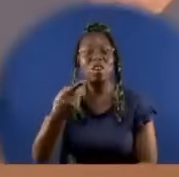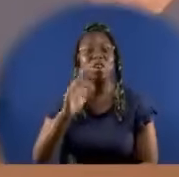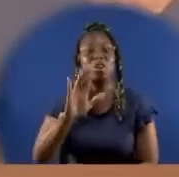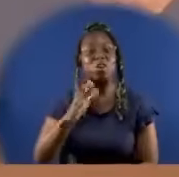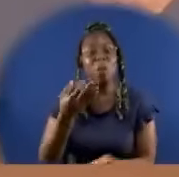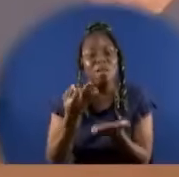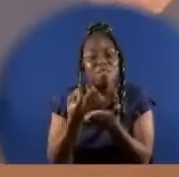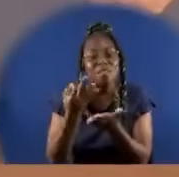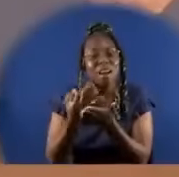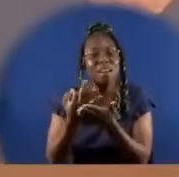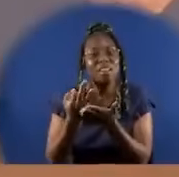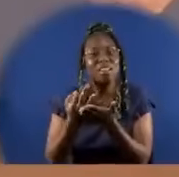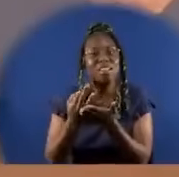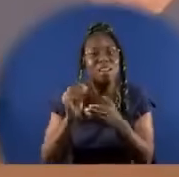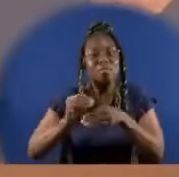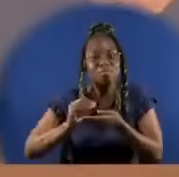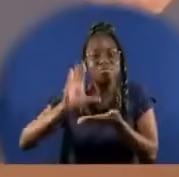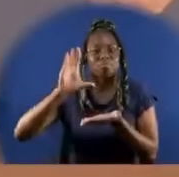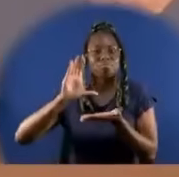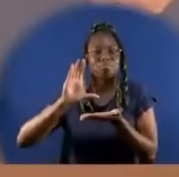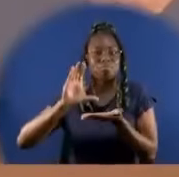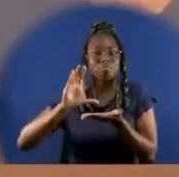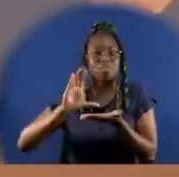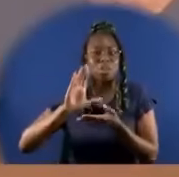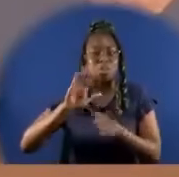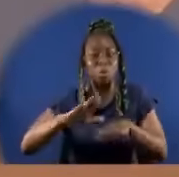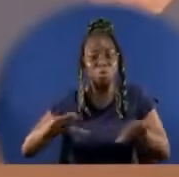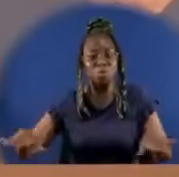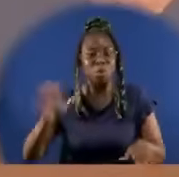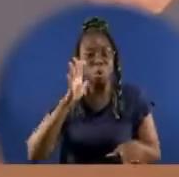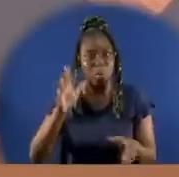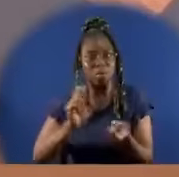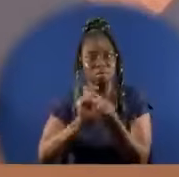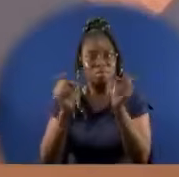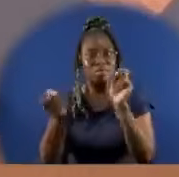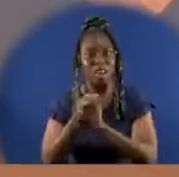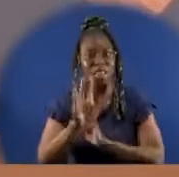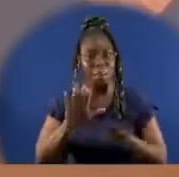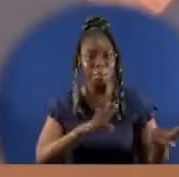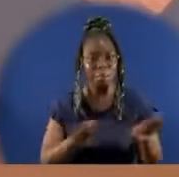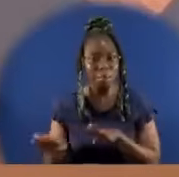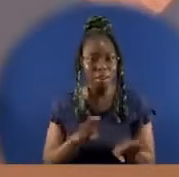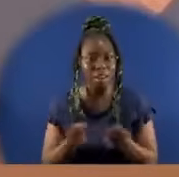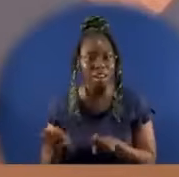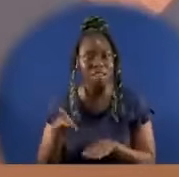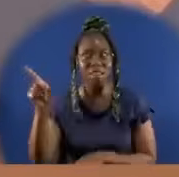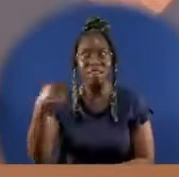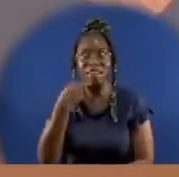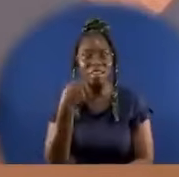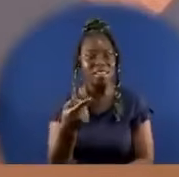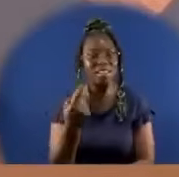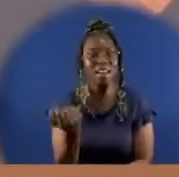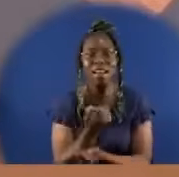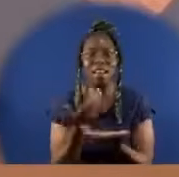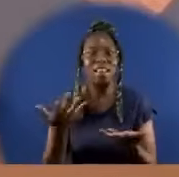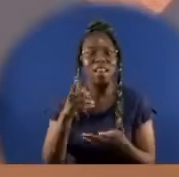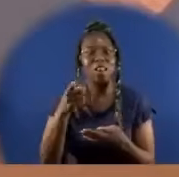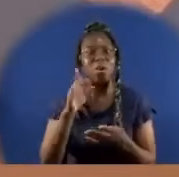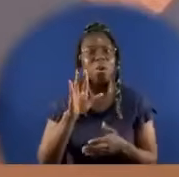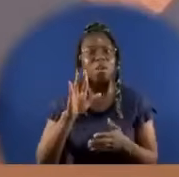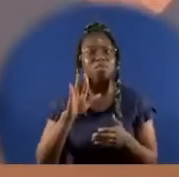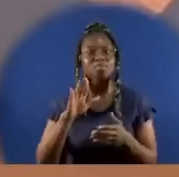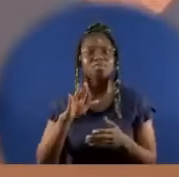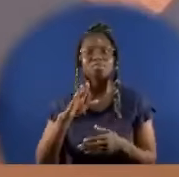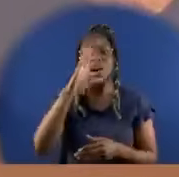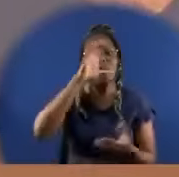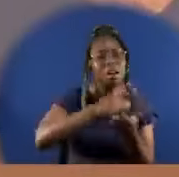be turned around. He can speak one word and your children will act right. He can speak one word and so will your spouse. He can speak a word and